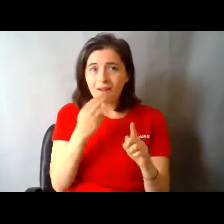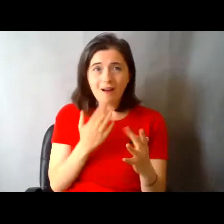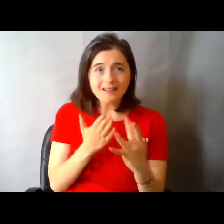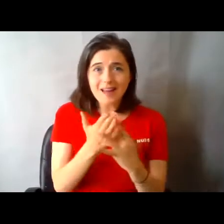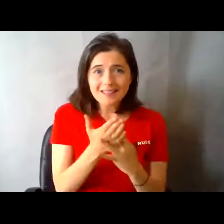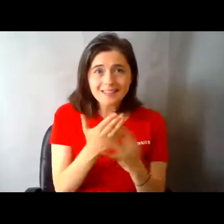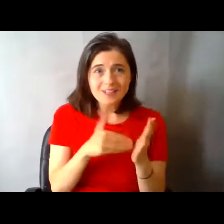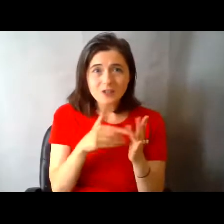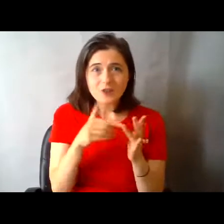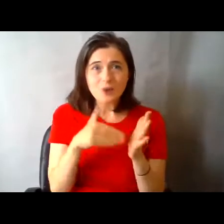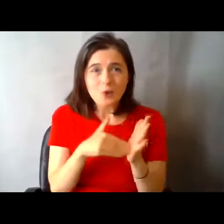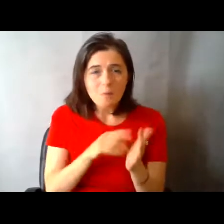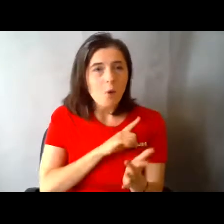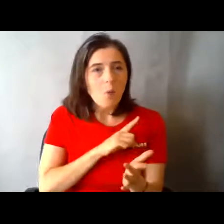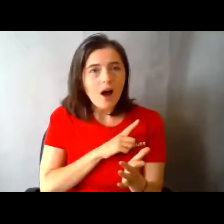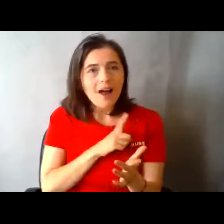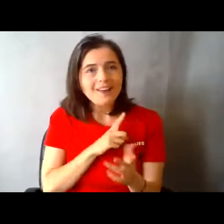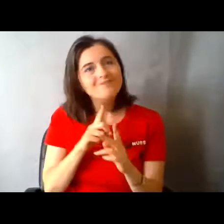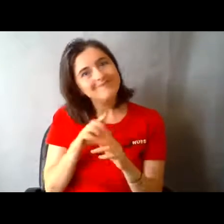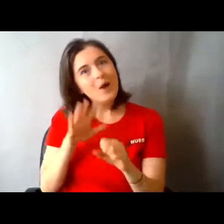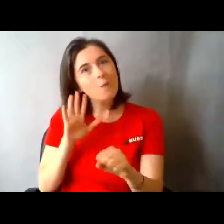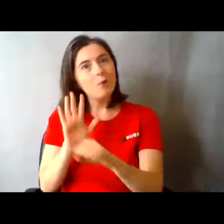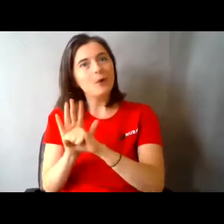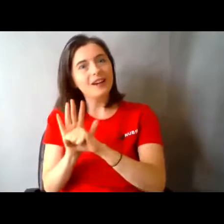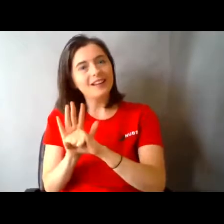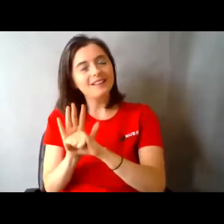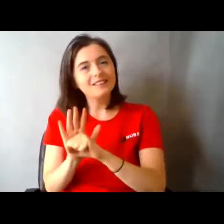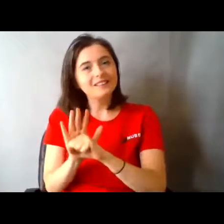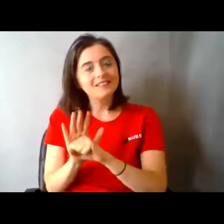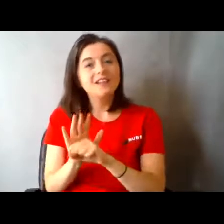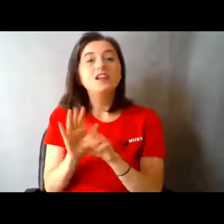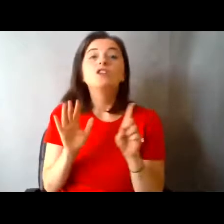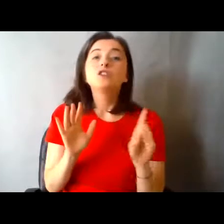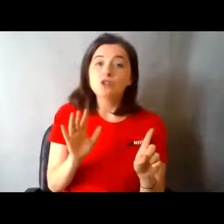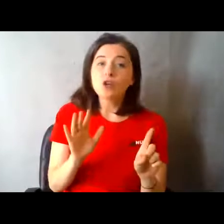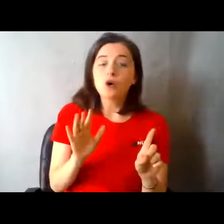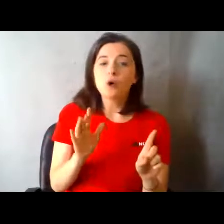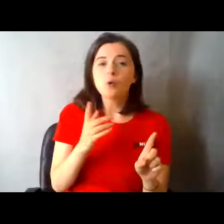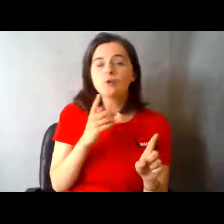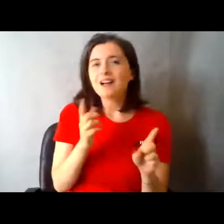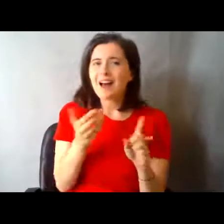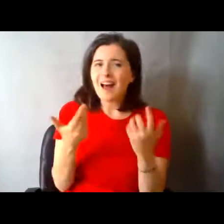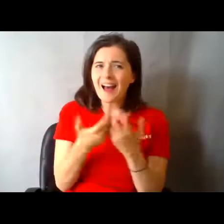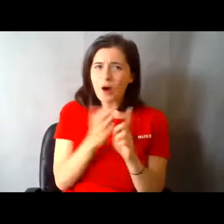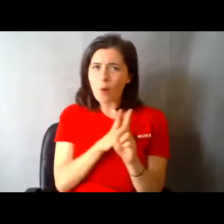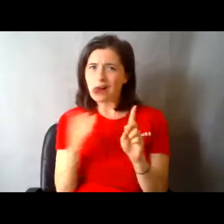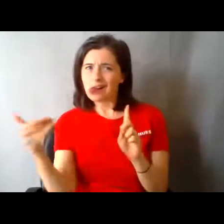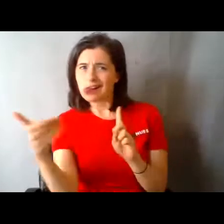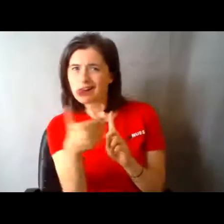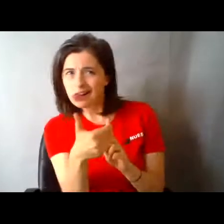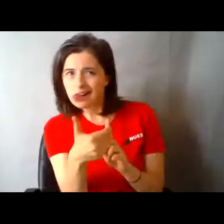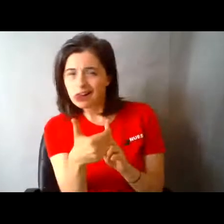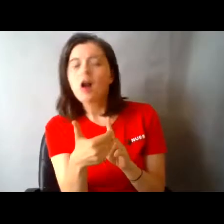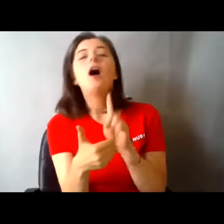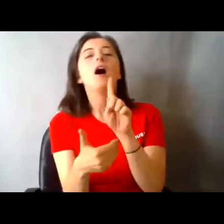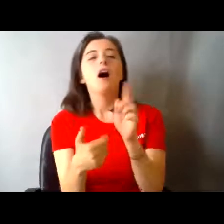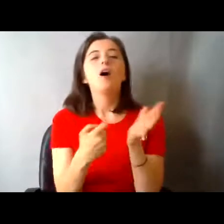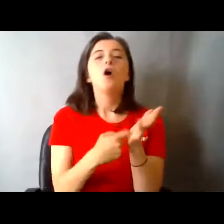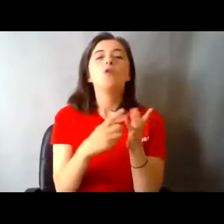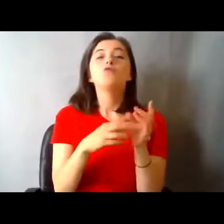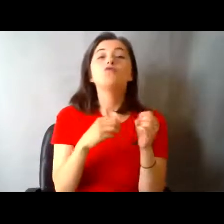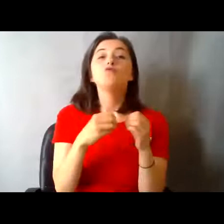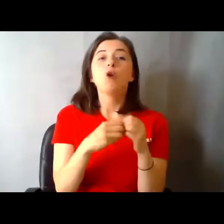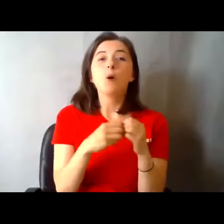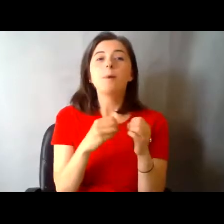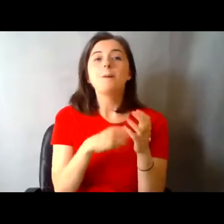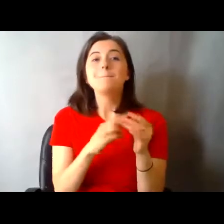is the director of Cuba Solidarity, Rob Miller, was able to interview Niurka